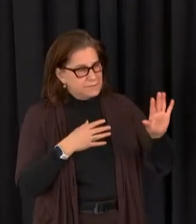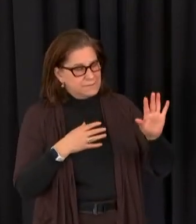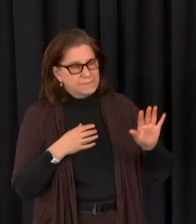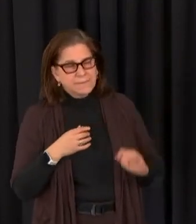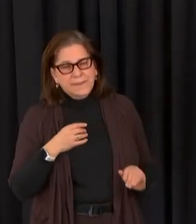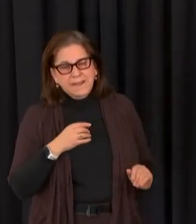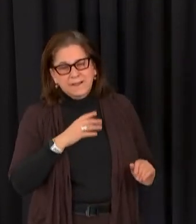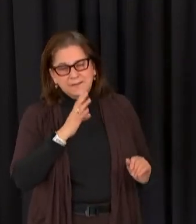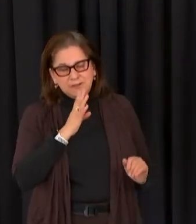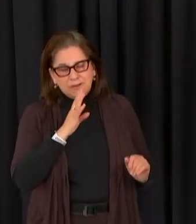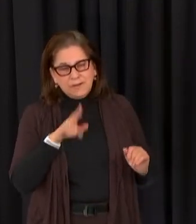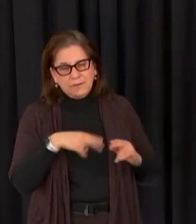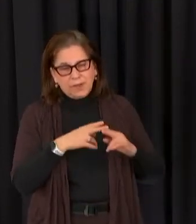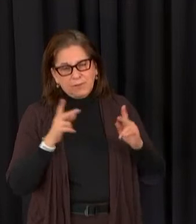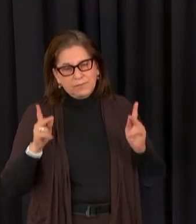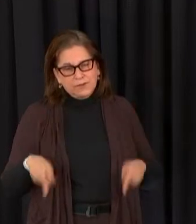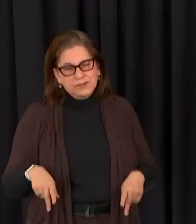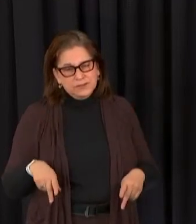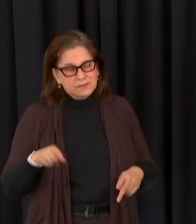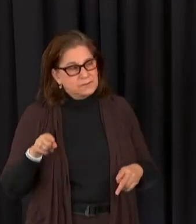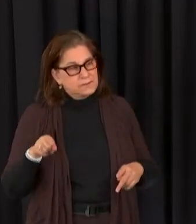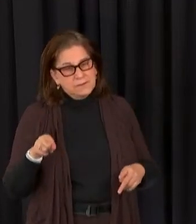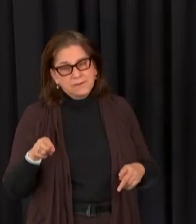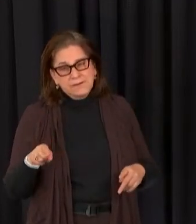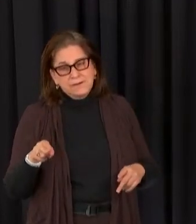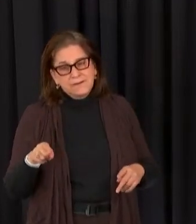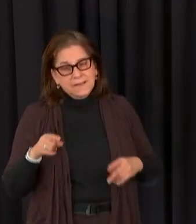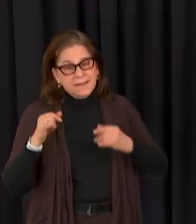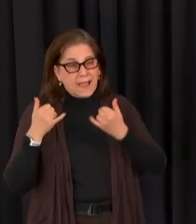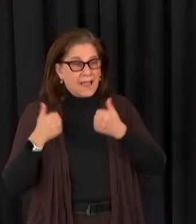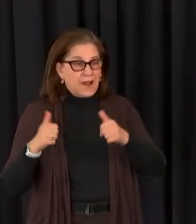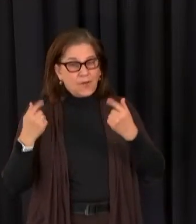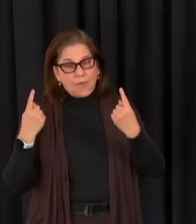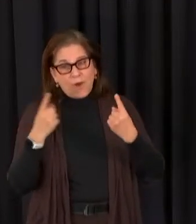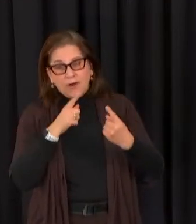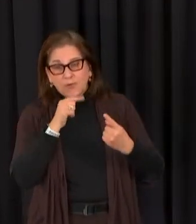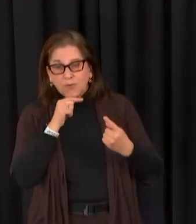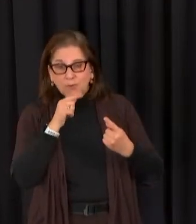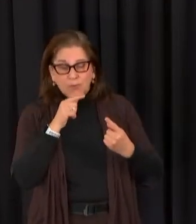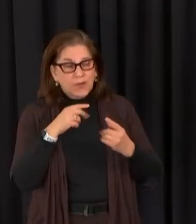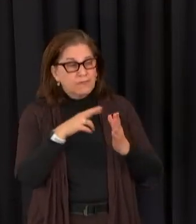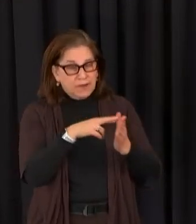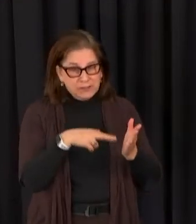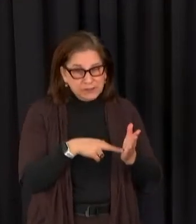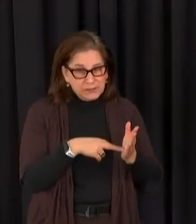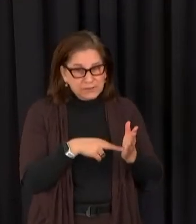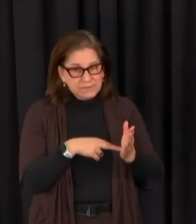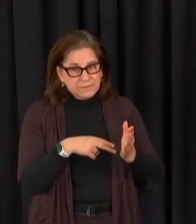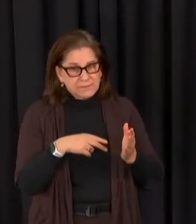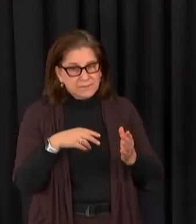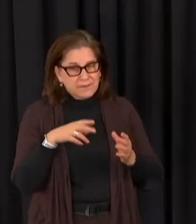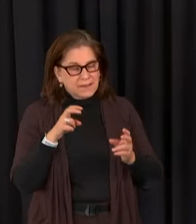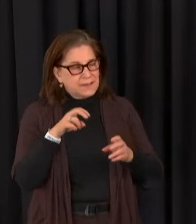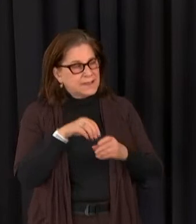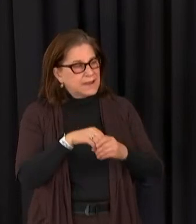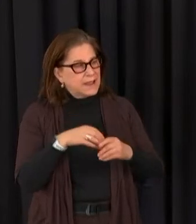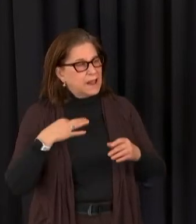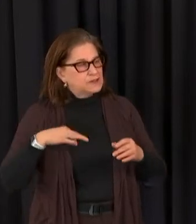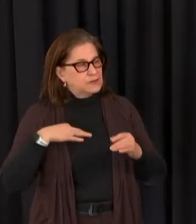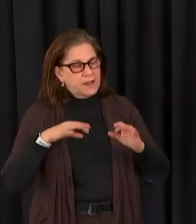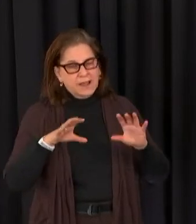this. We want to ensure that individuals right now who are registering are in an eligible